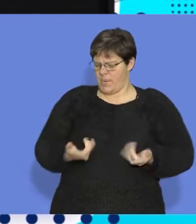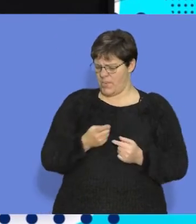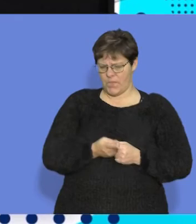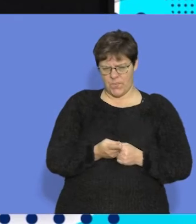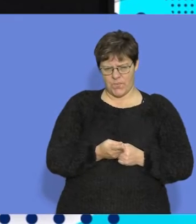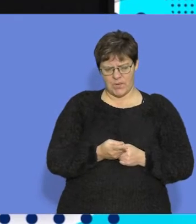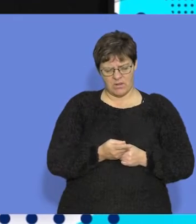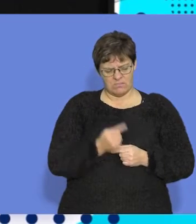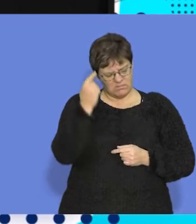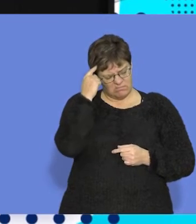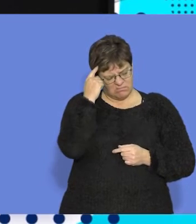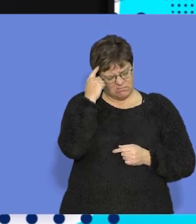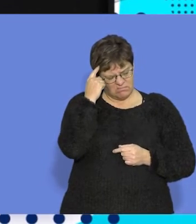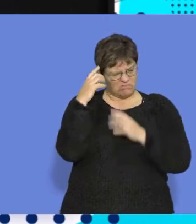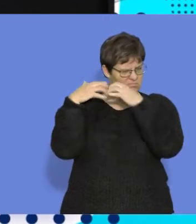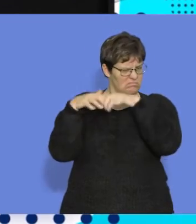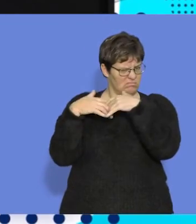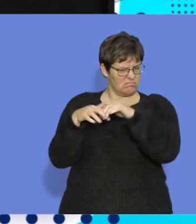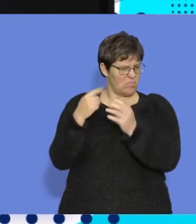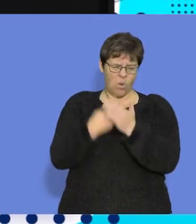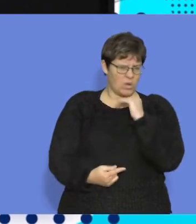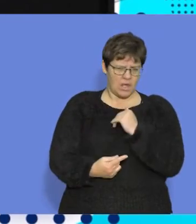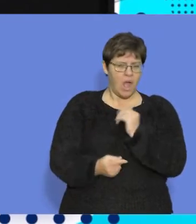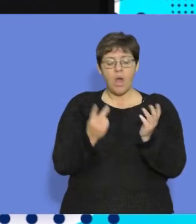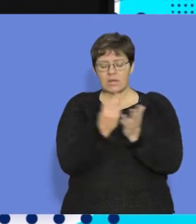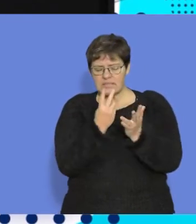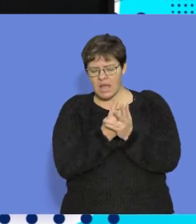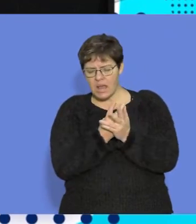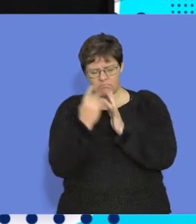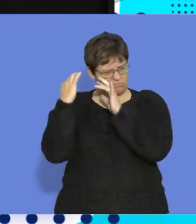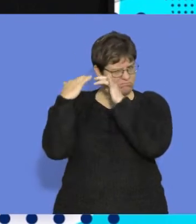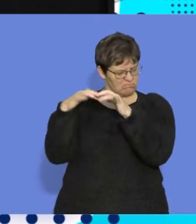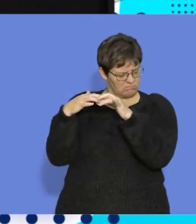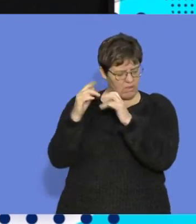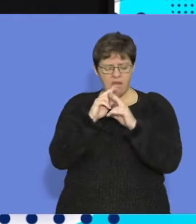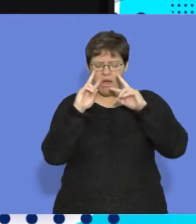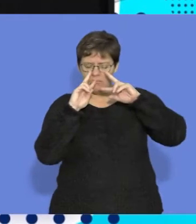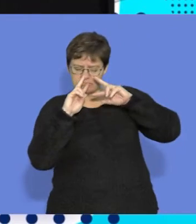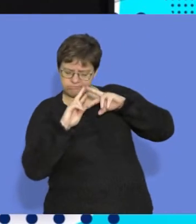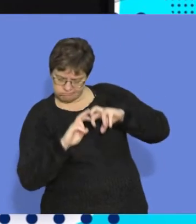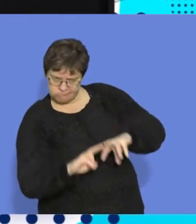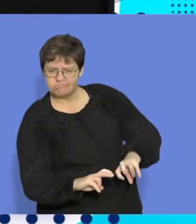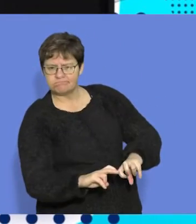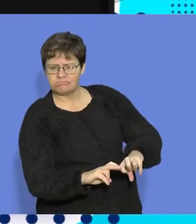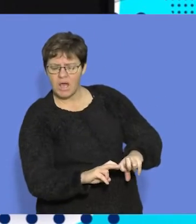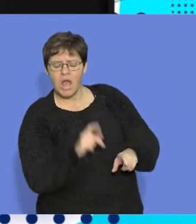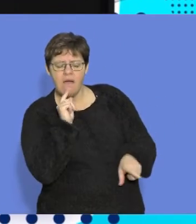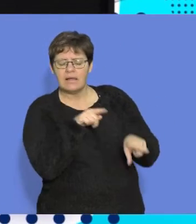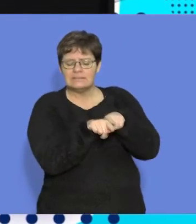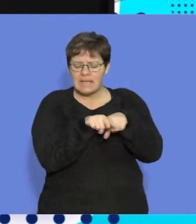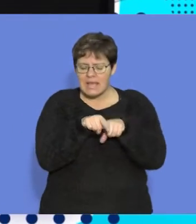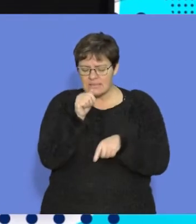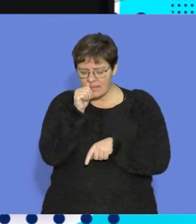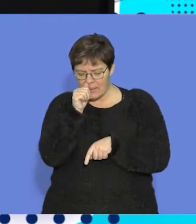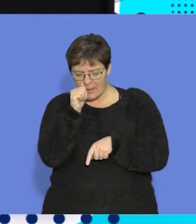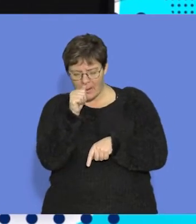But they do more than wonder. They actually investigate, and they do experiments to collect